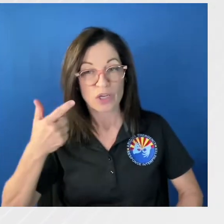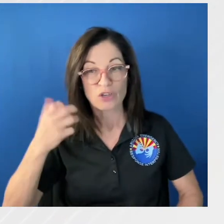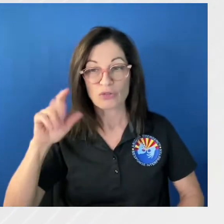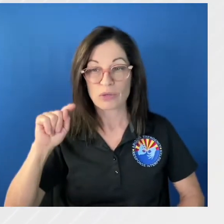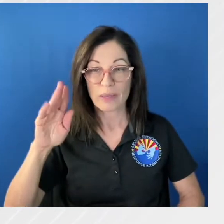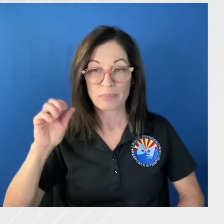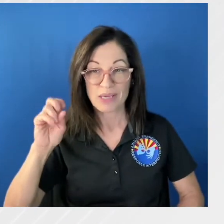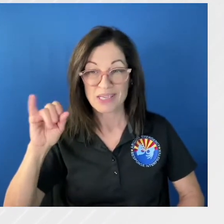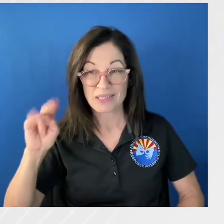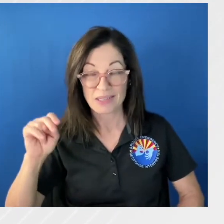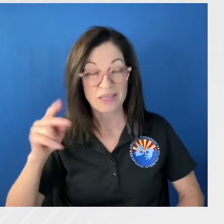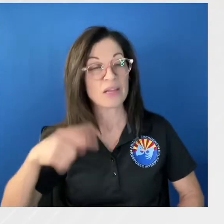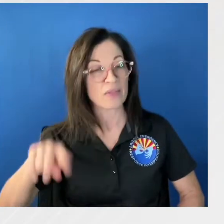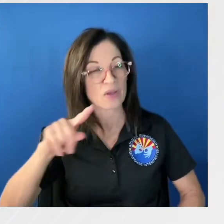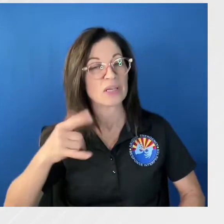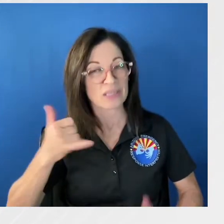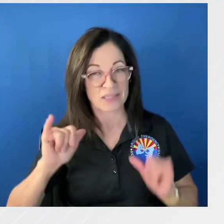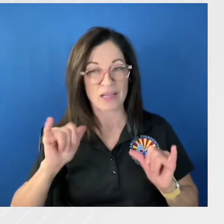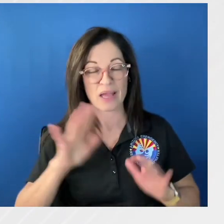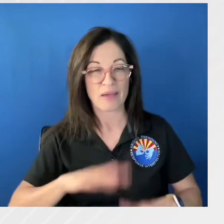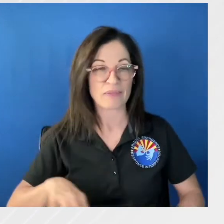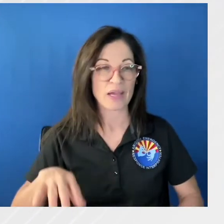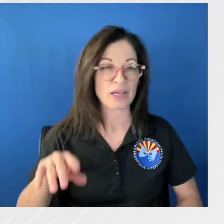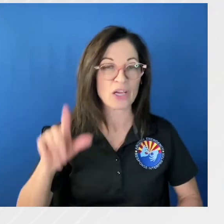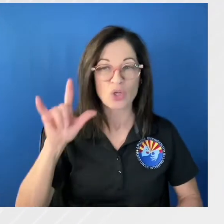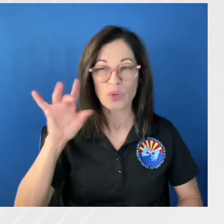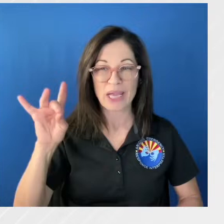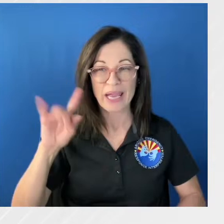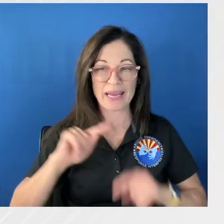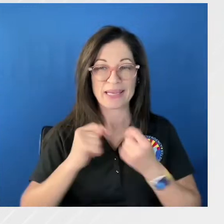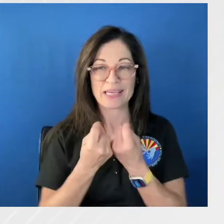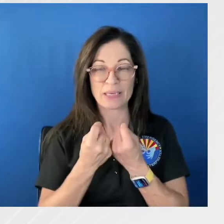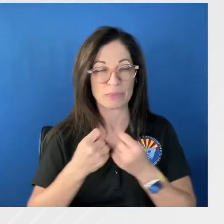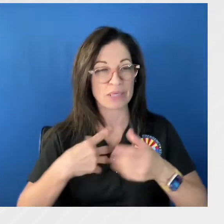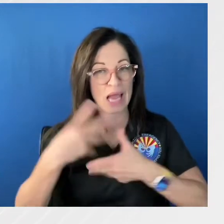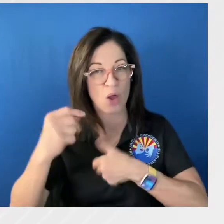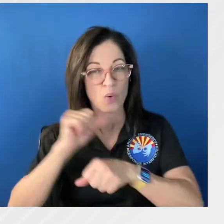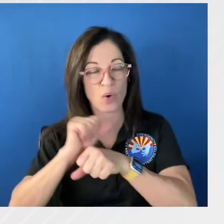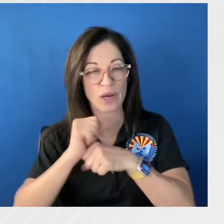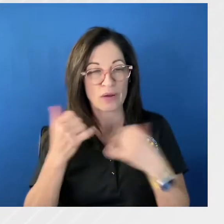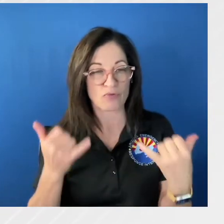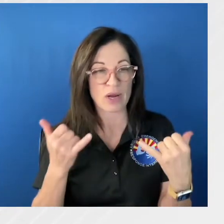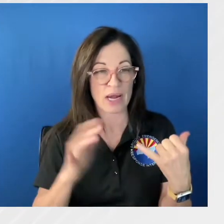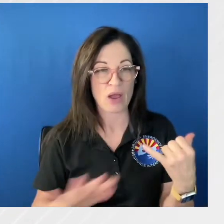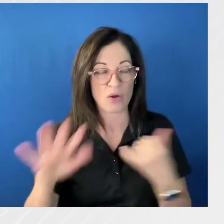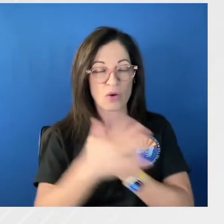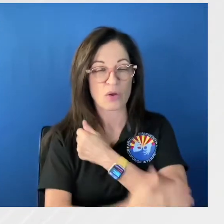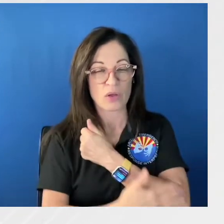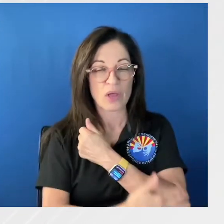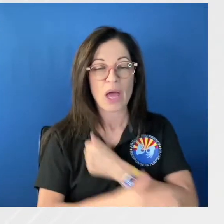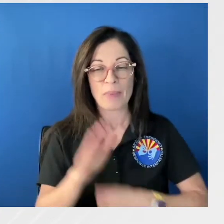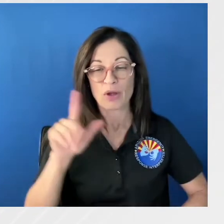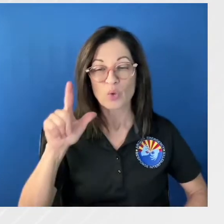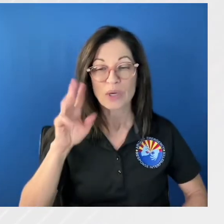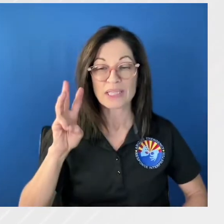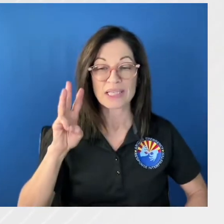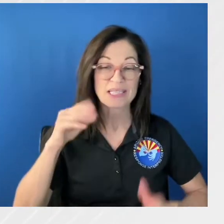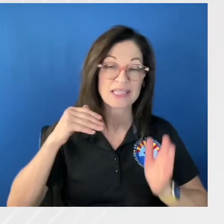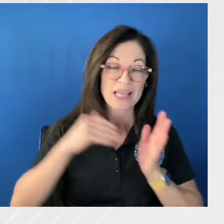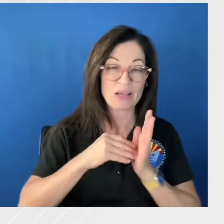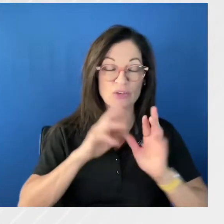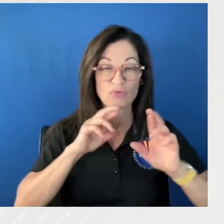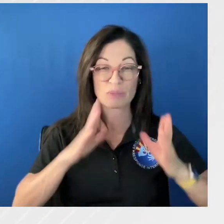still have, there's roughly 28 teams out nationally. Resources, over 26,000 responders are committed nationally to